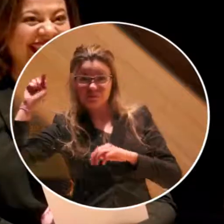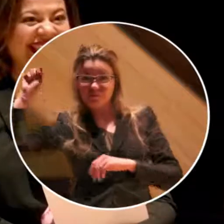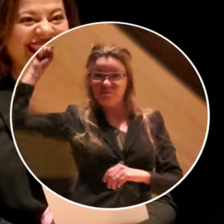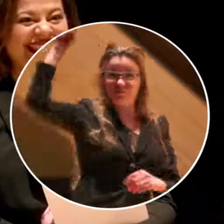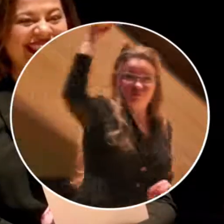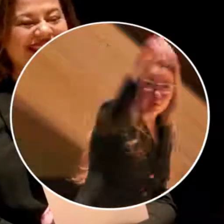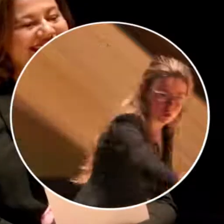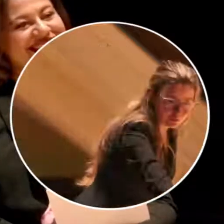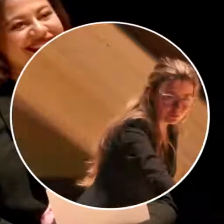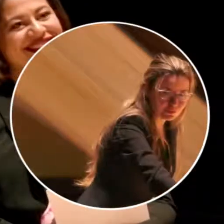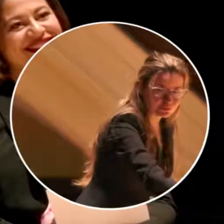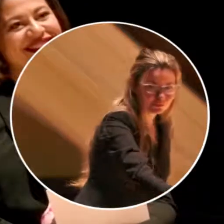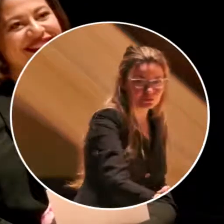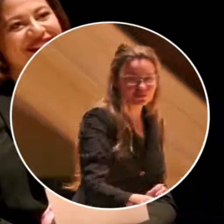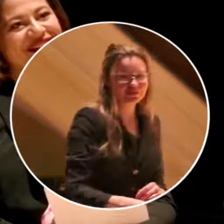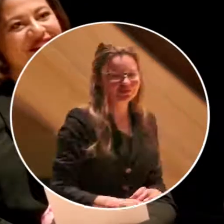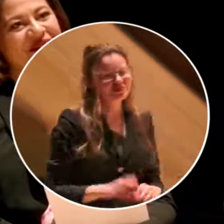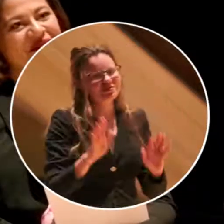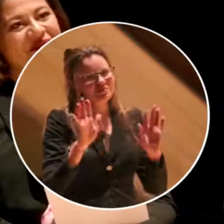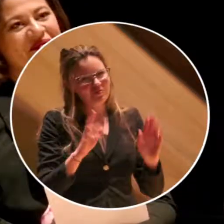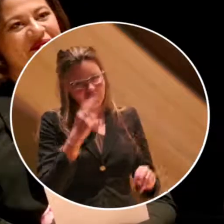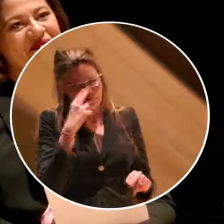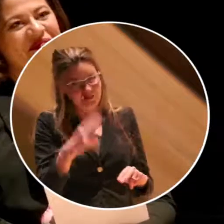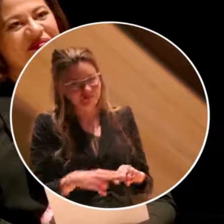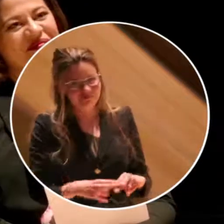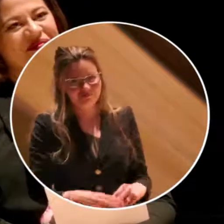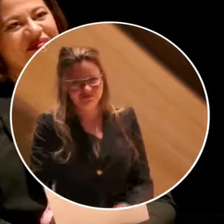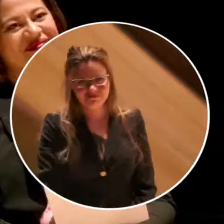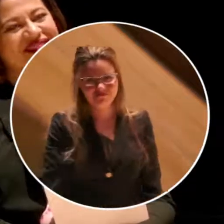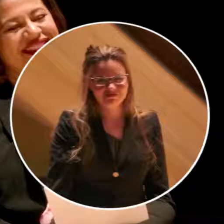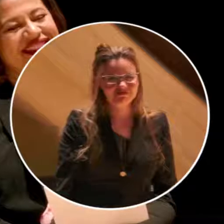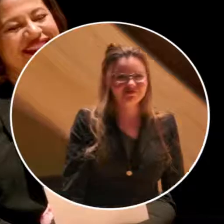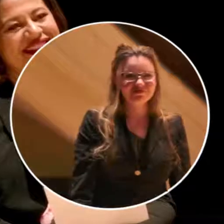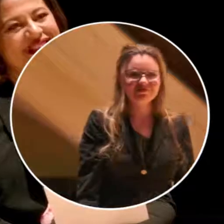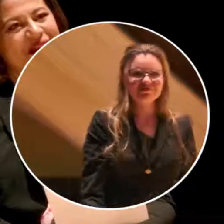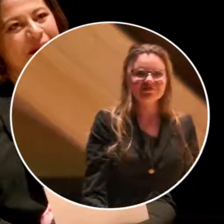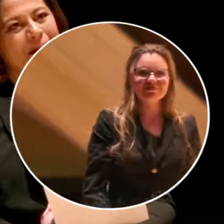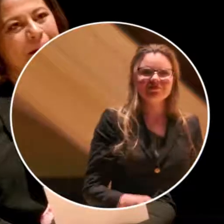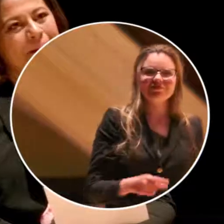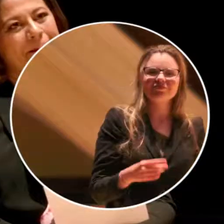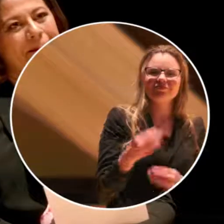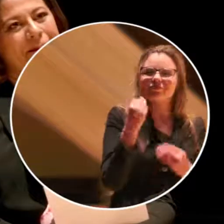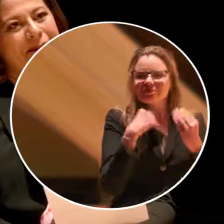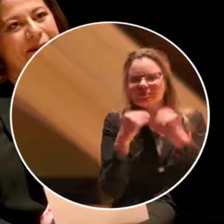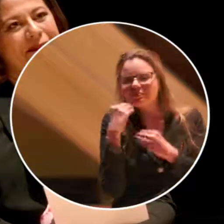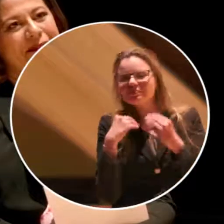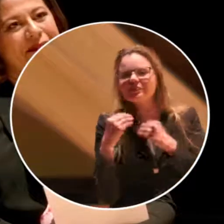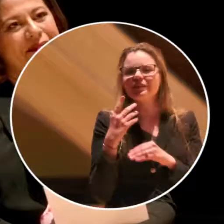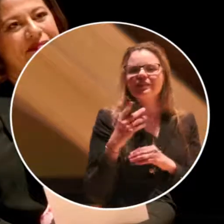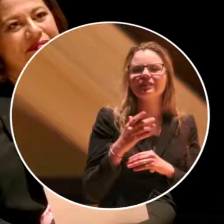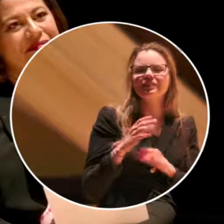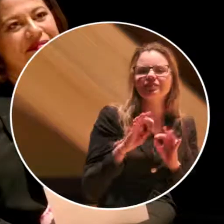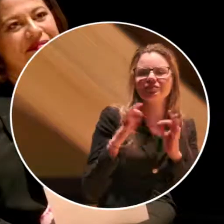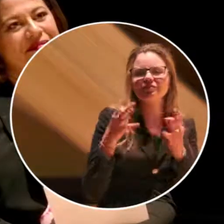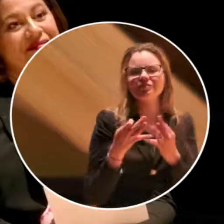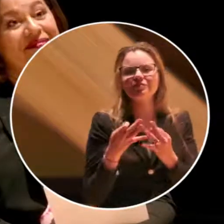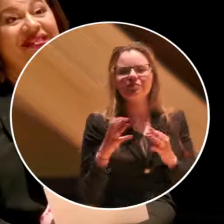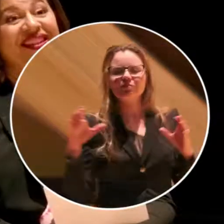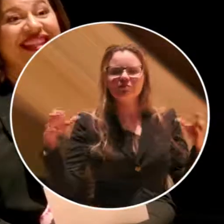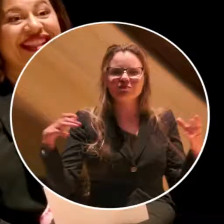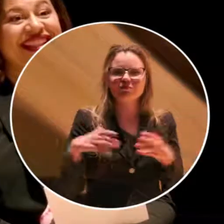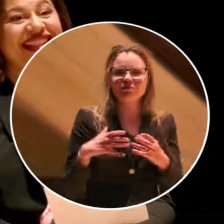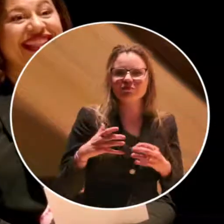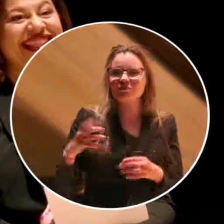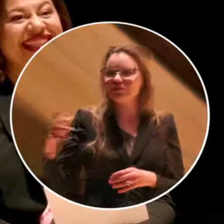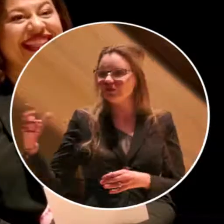it. It was great fun. During picnics or reunions, we also grabbed anyone else within reach,